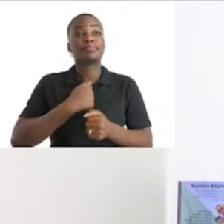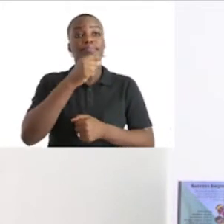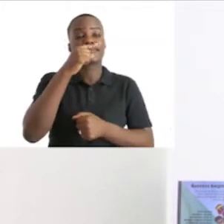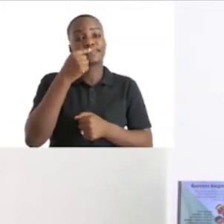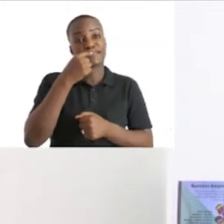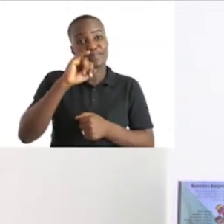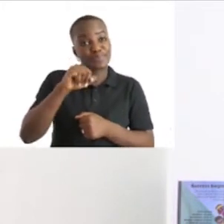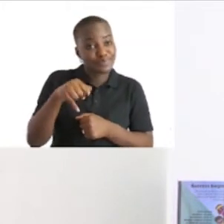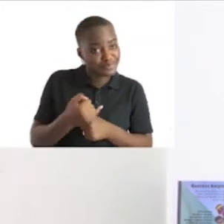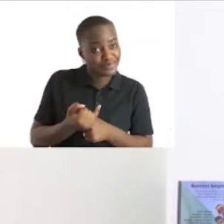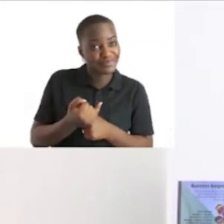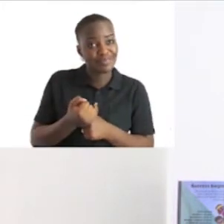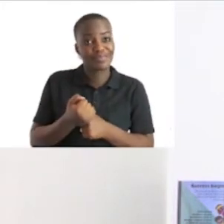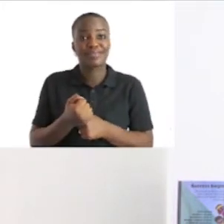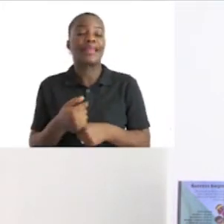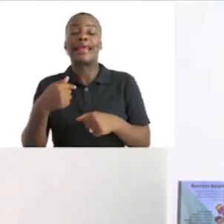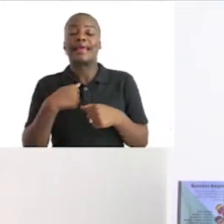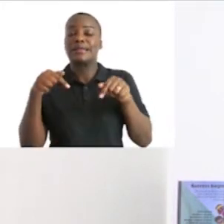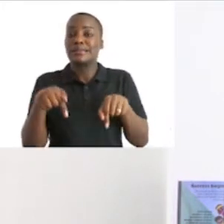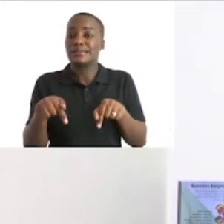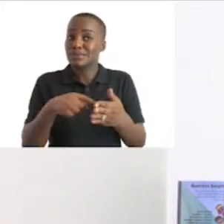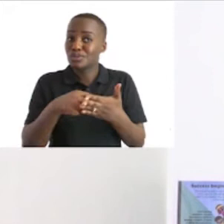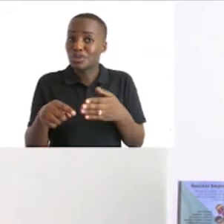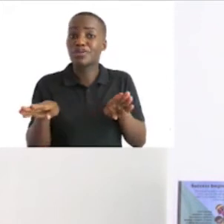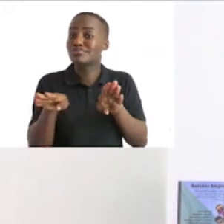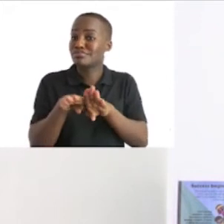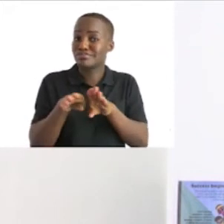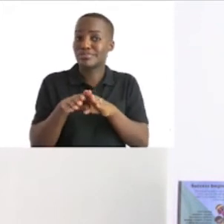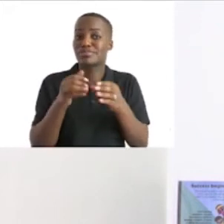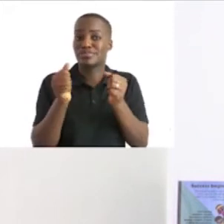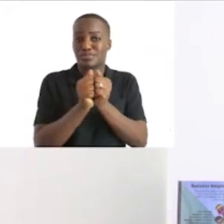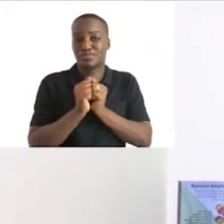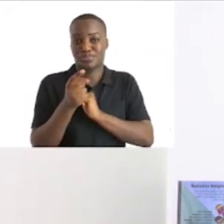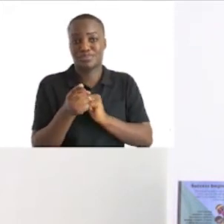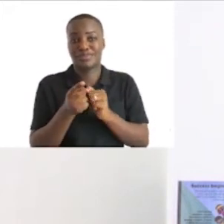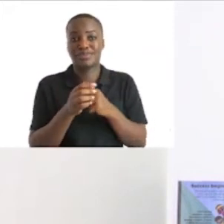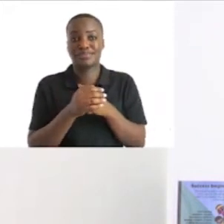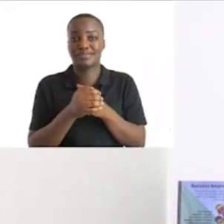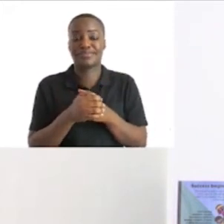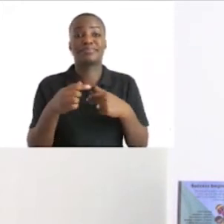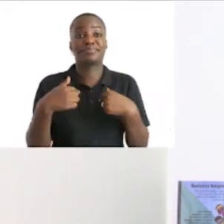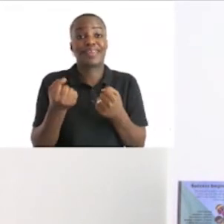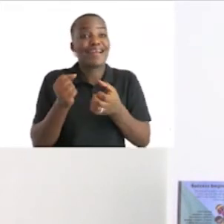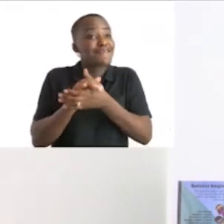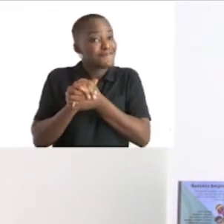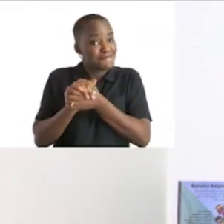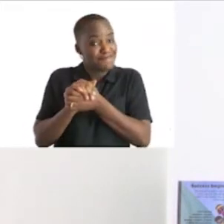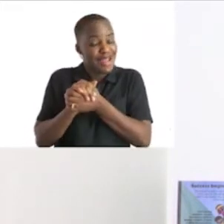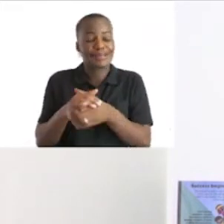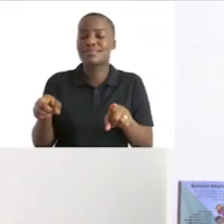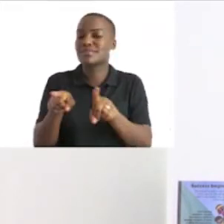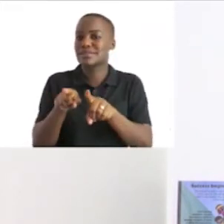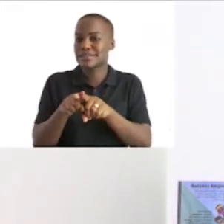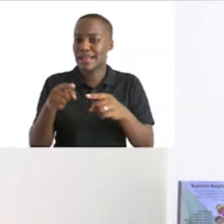name is Teacher Mutsa and I will be with you throughout the whole week. We have my special friend who will